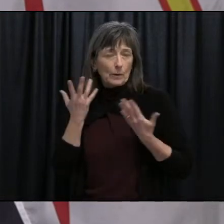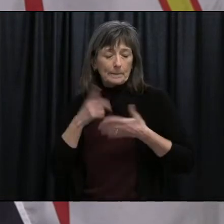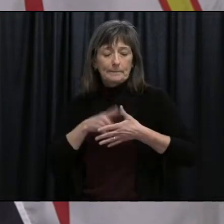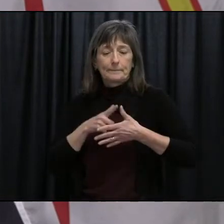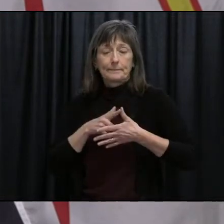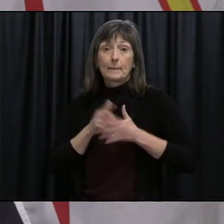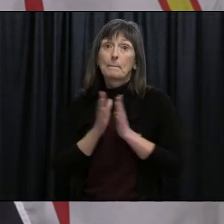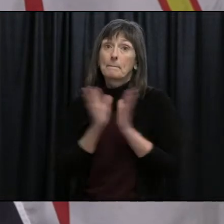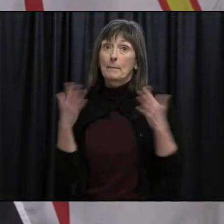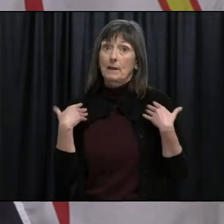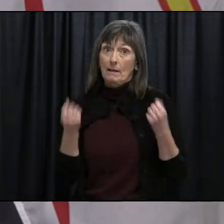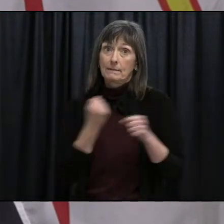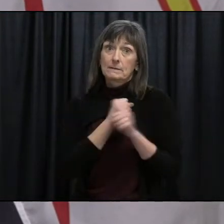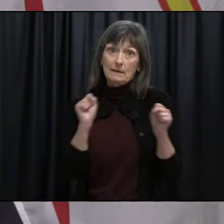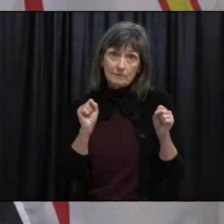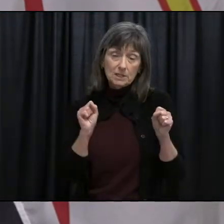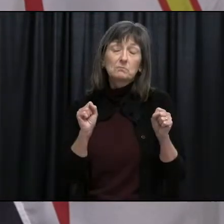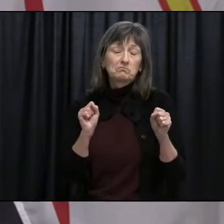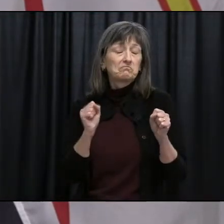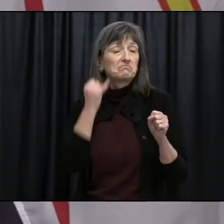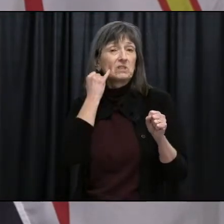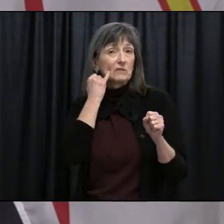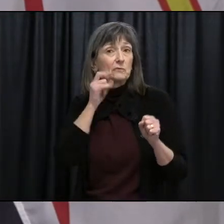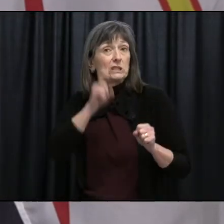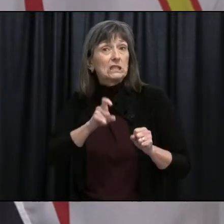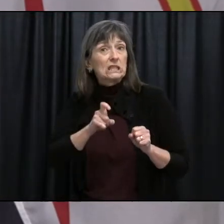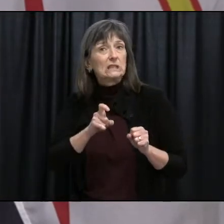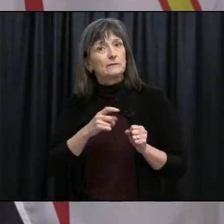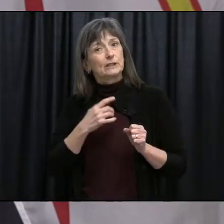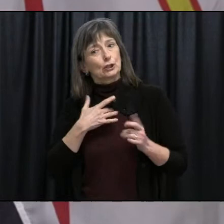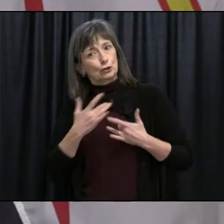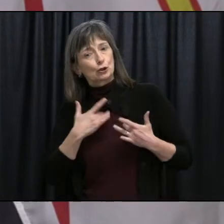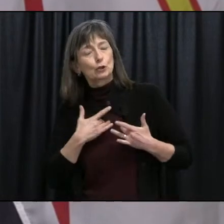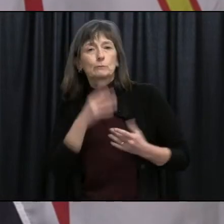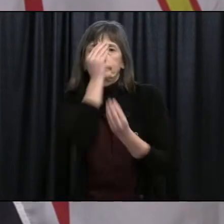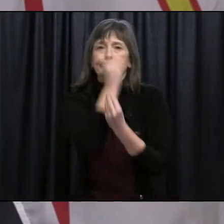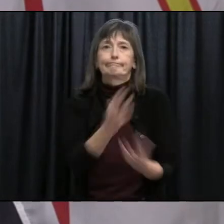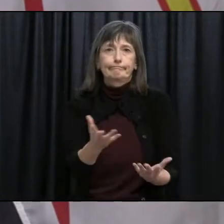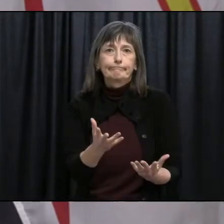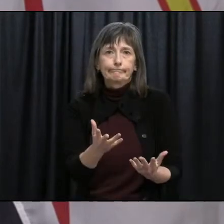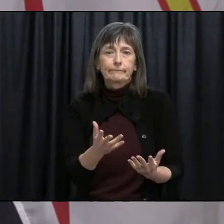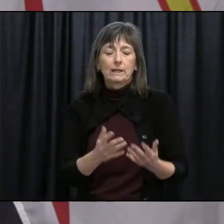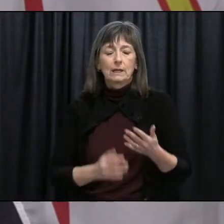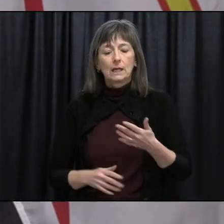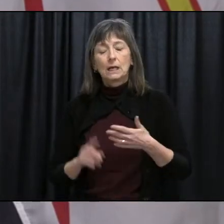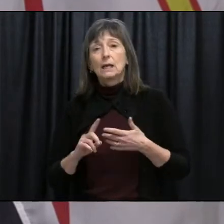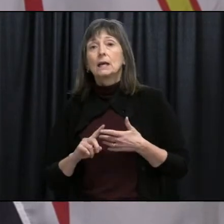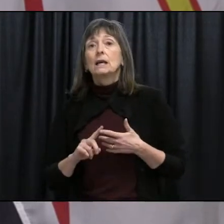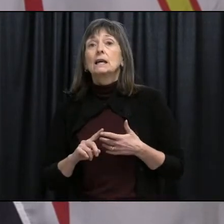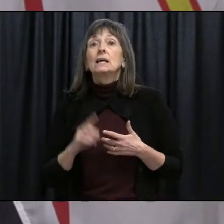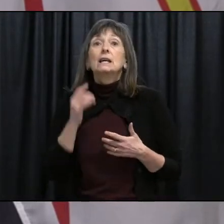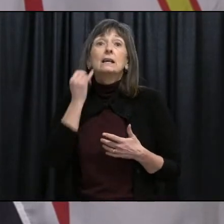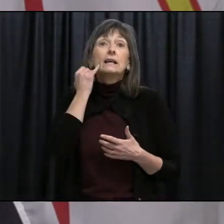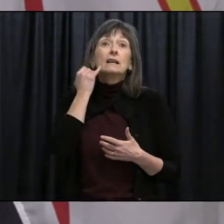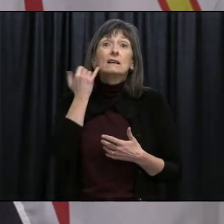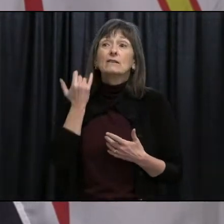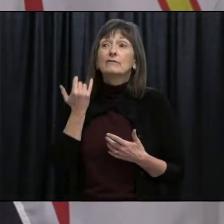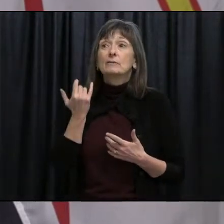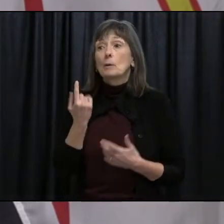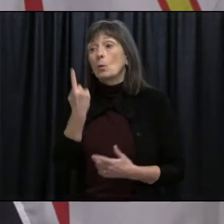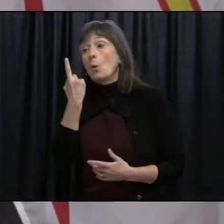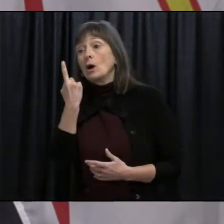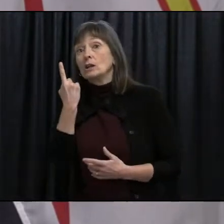have certainly released information that talked about location. When we talk about situations where, there may be